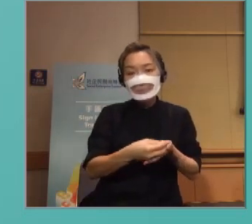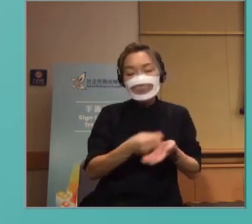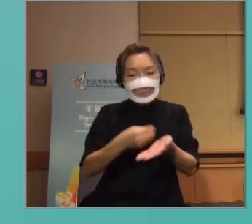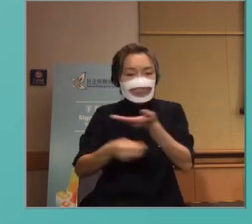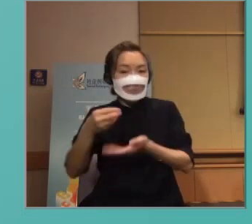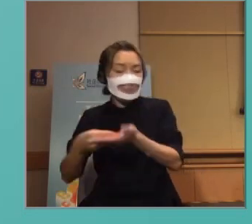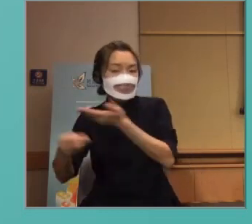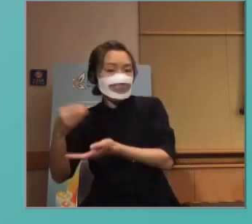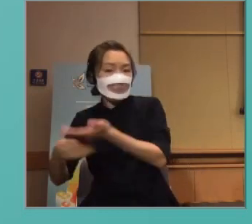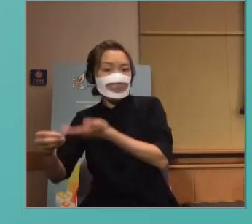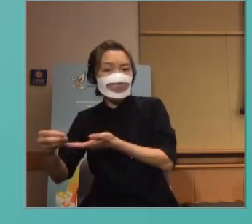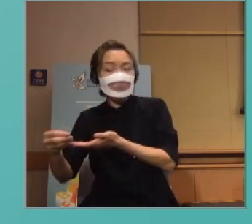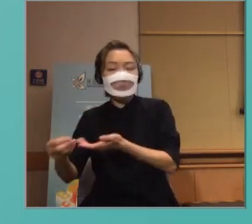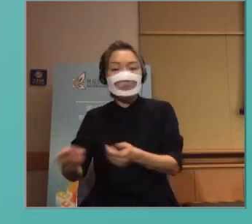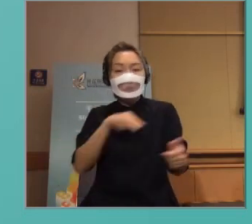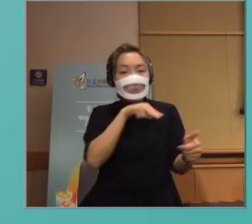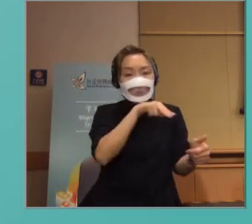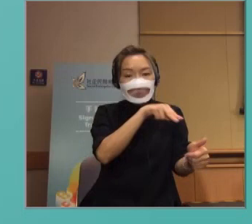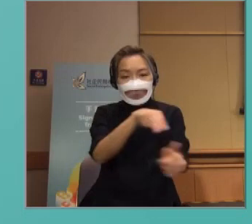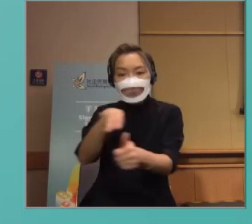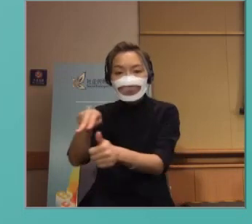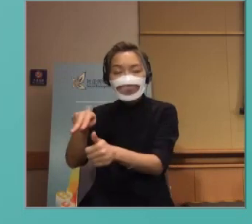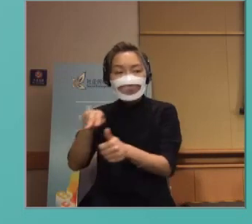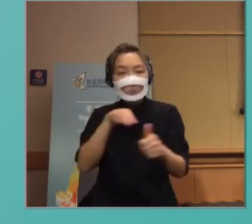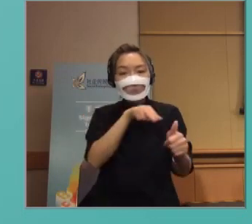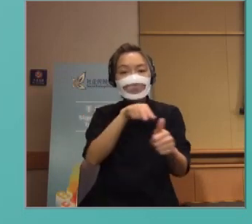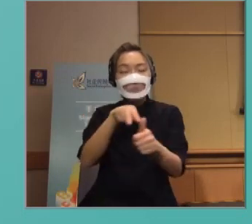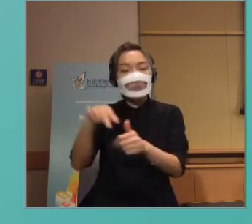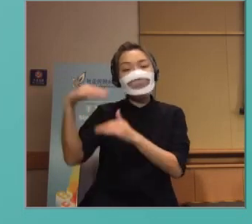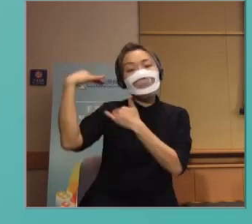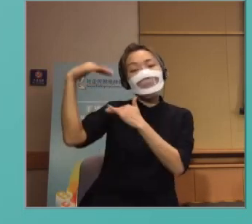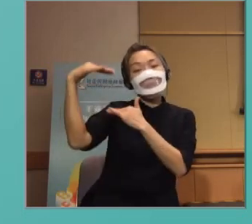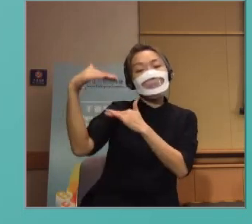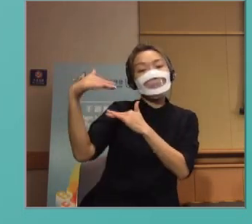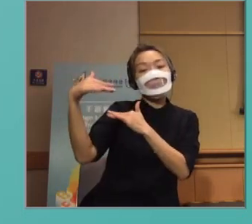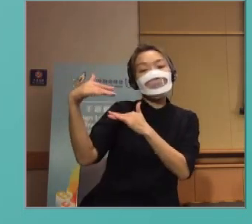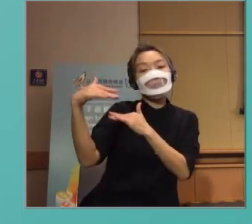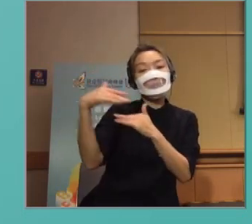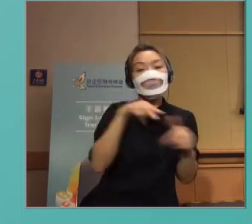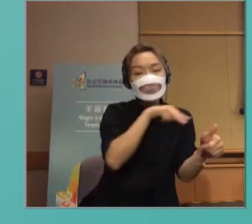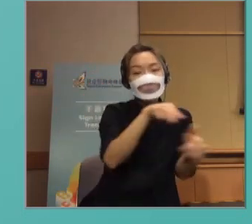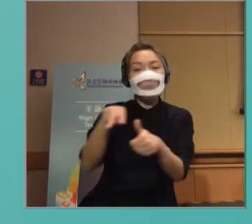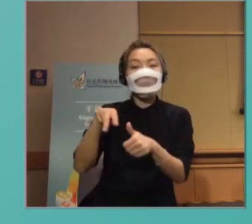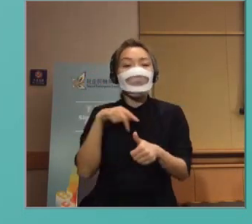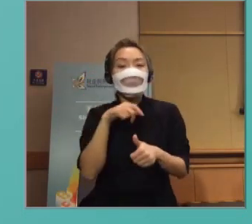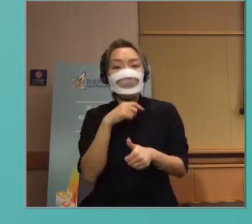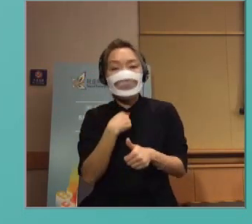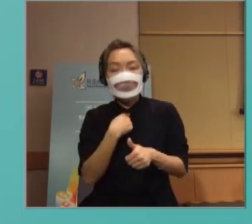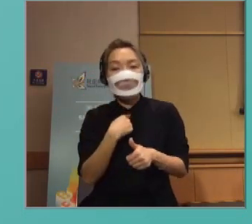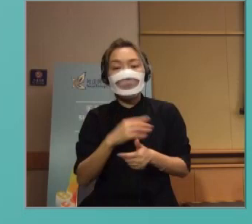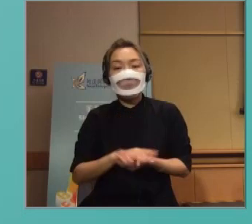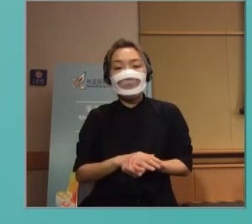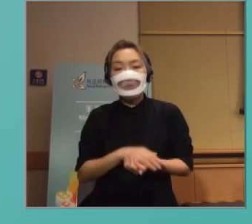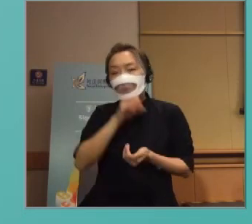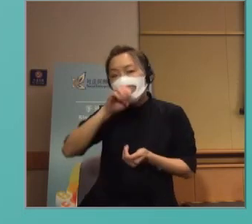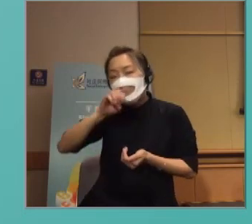on the product. Now, I do not want to take up too much time on the gloom and doom of all things, of saying how Bored Apes is